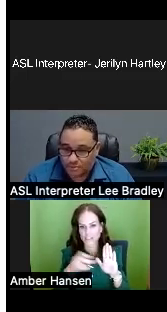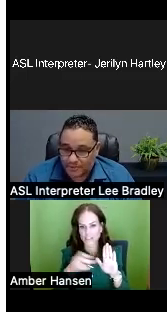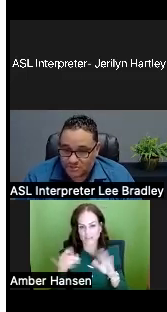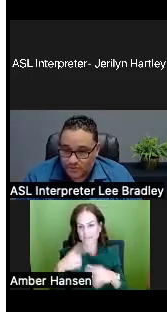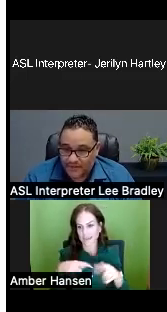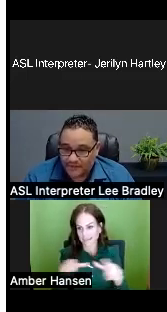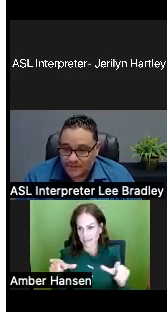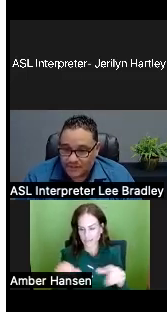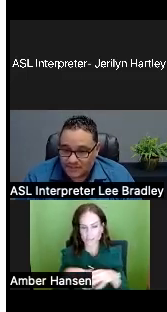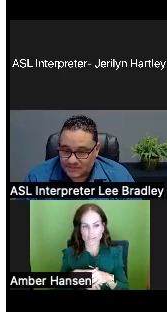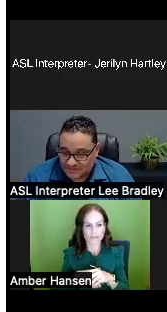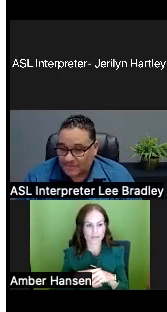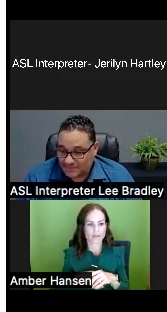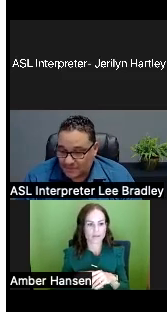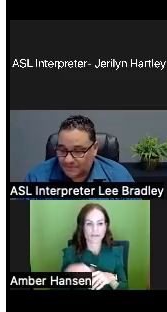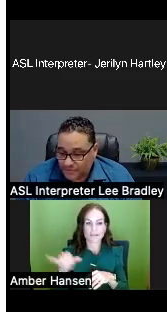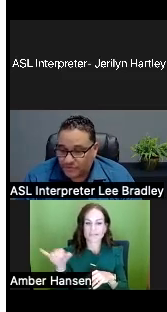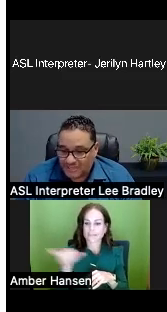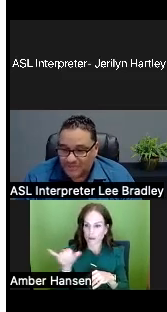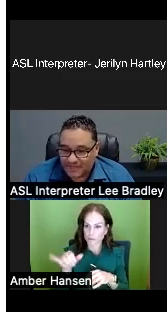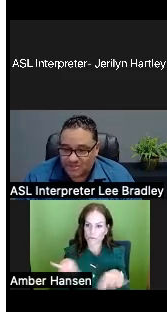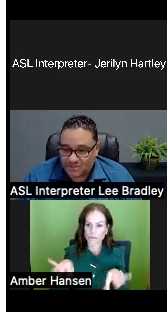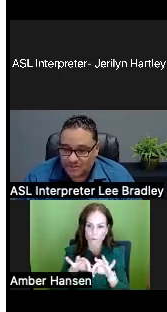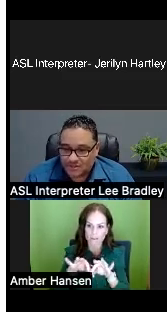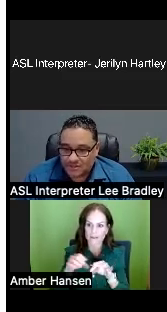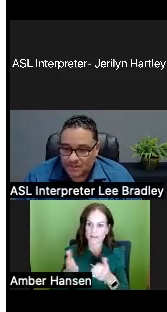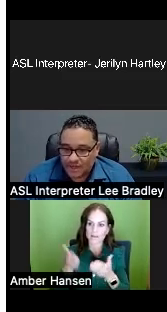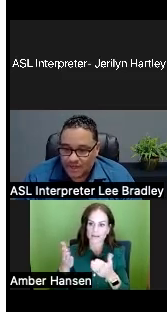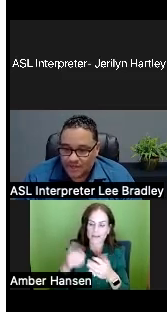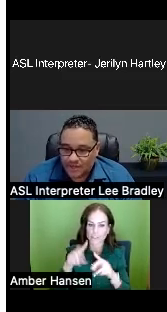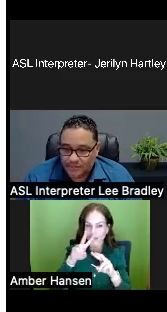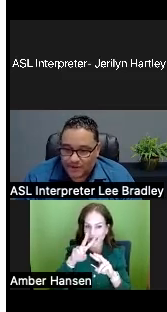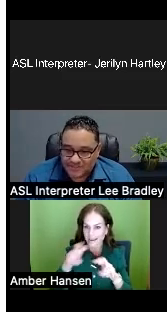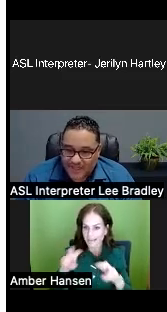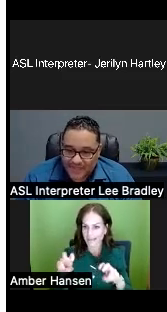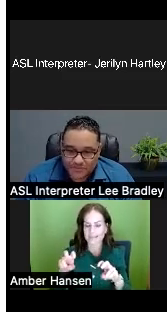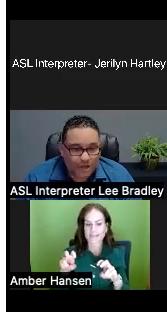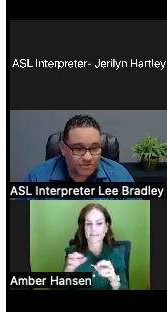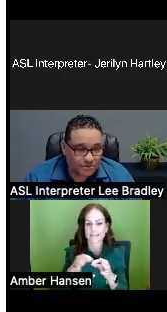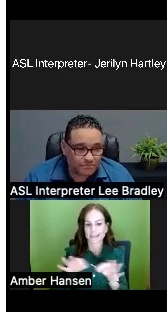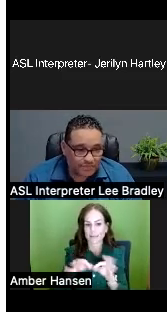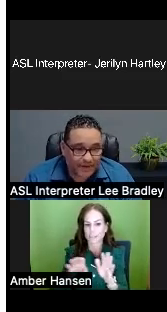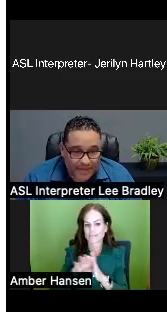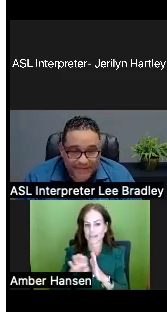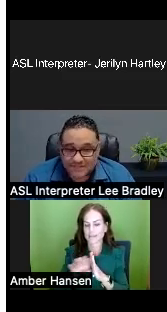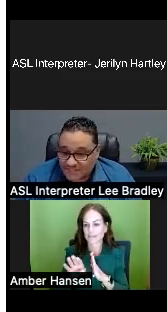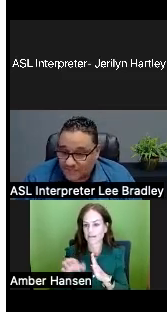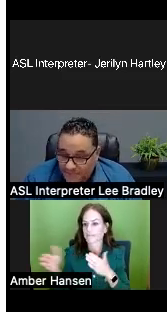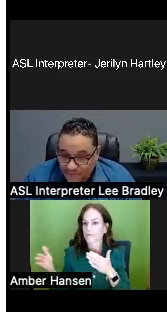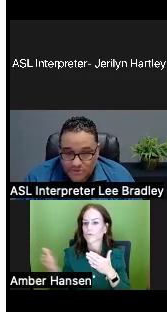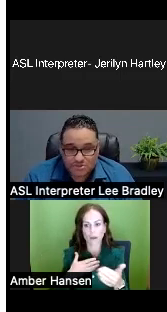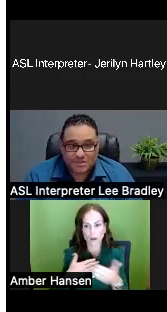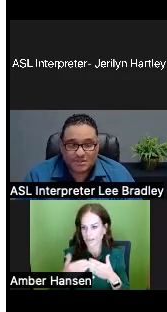also perpetuate further stigmatization regarding sign language. Also, analyze